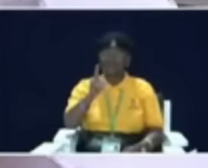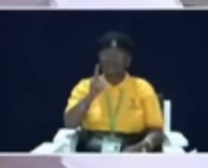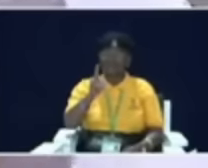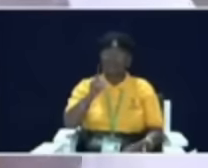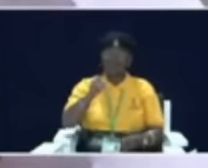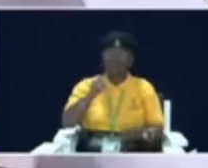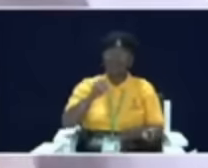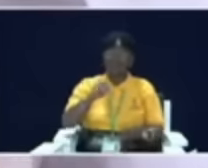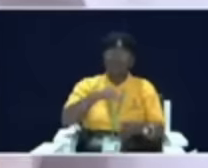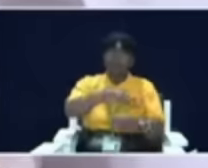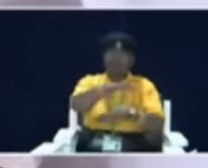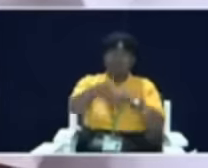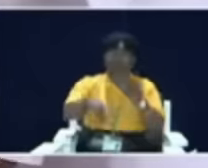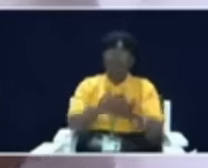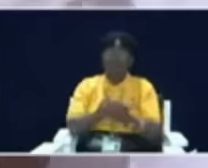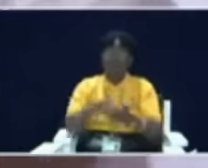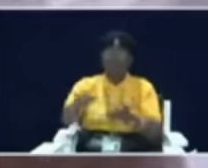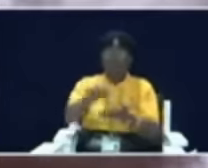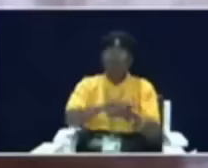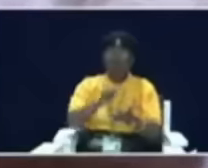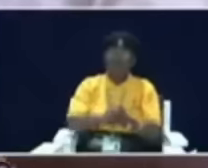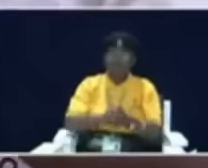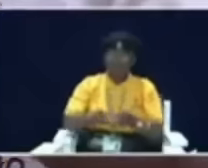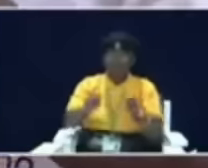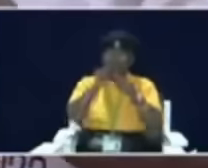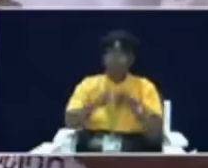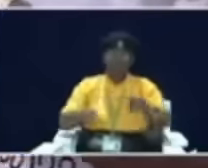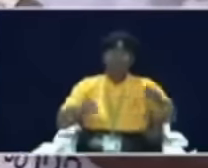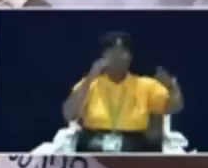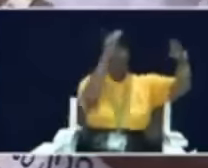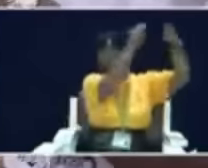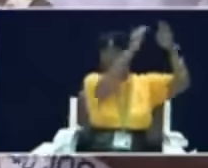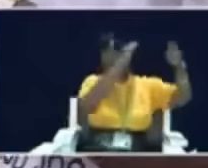All those who are trying to terminate your destiny,